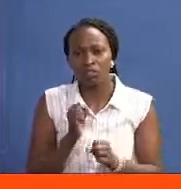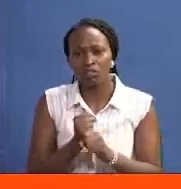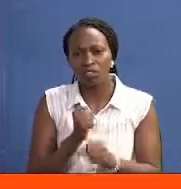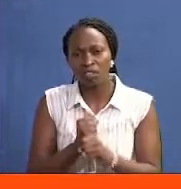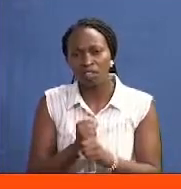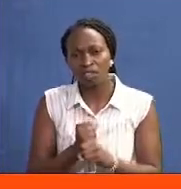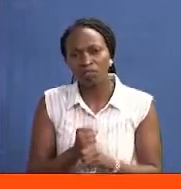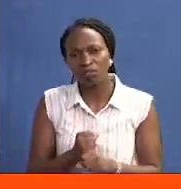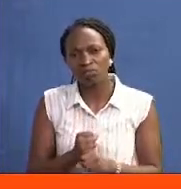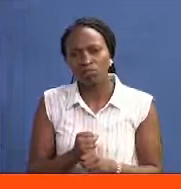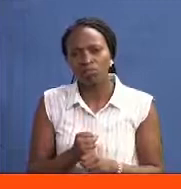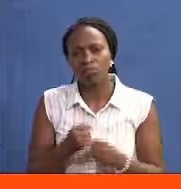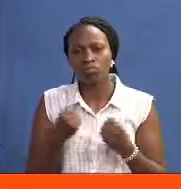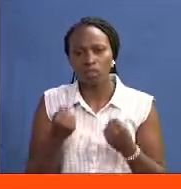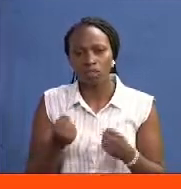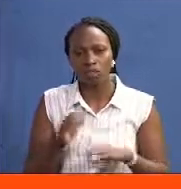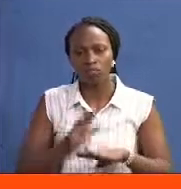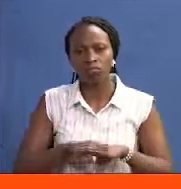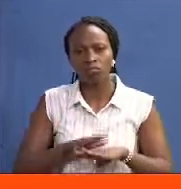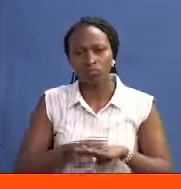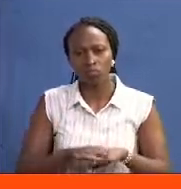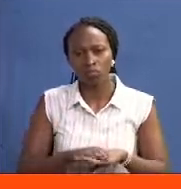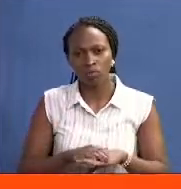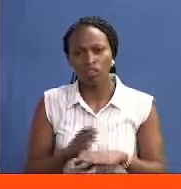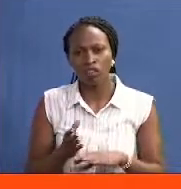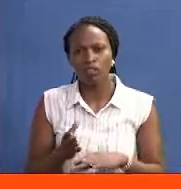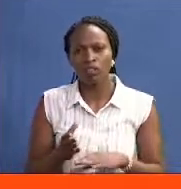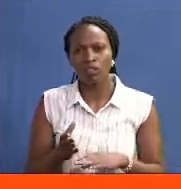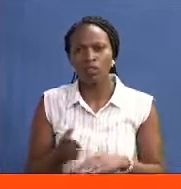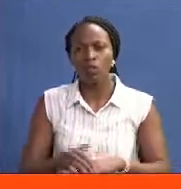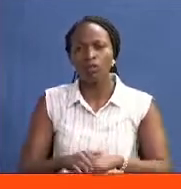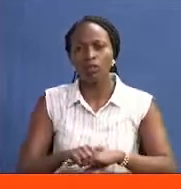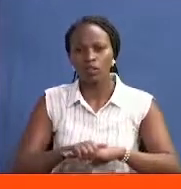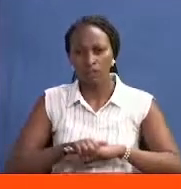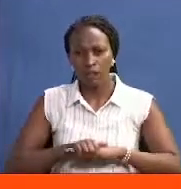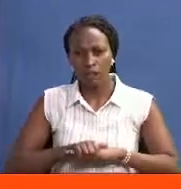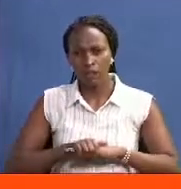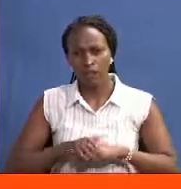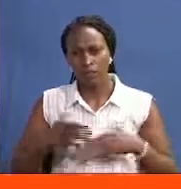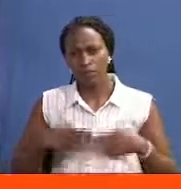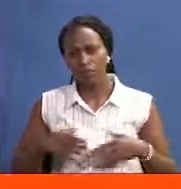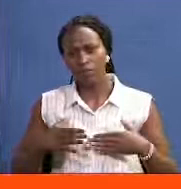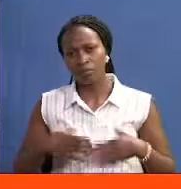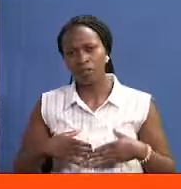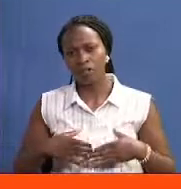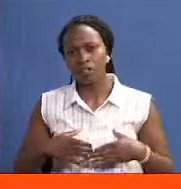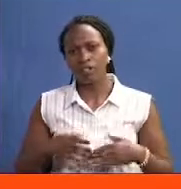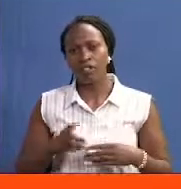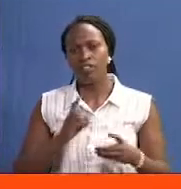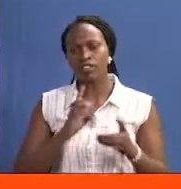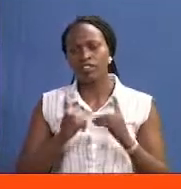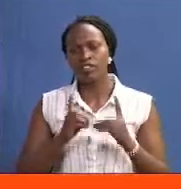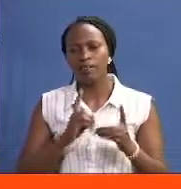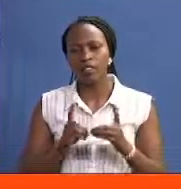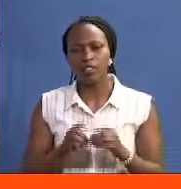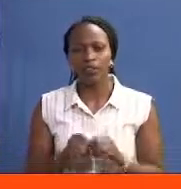in my opinion, because of the kind of access that the audience now has, and how difficult it is to really keep tabs